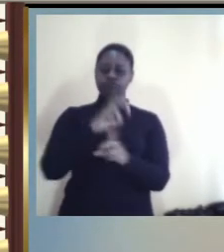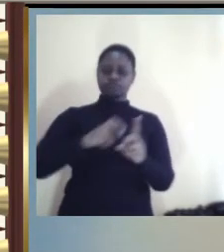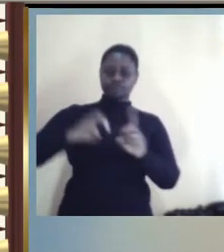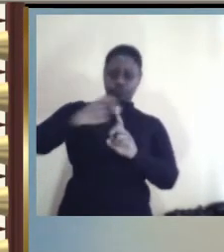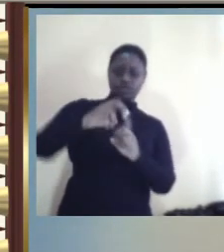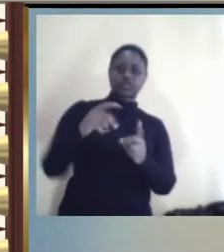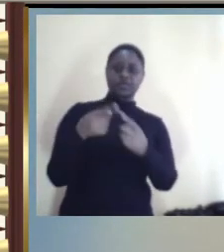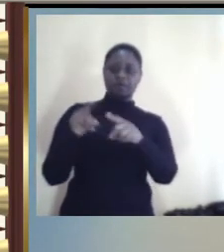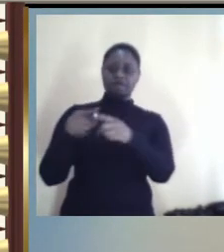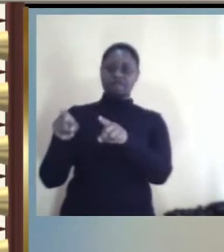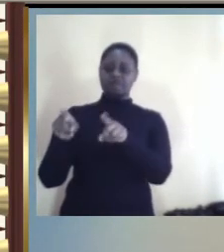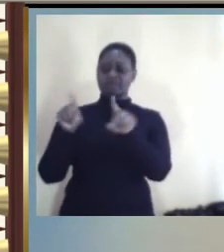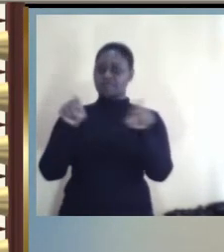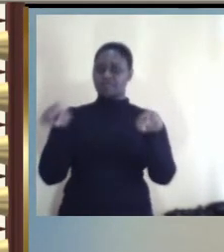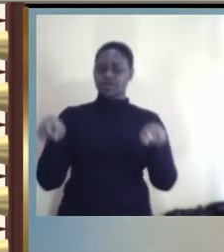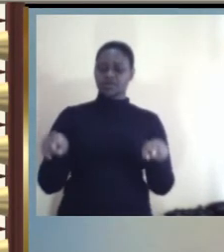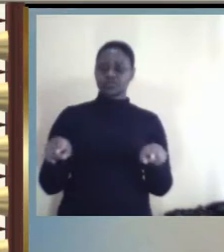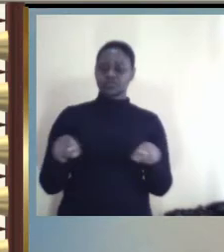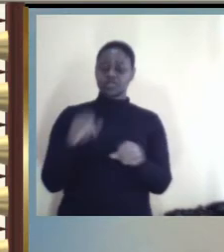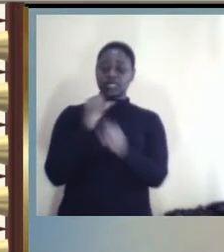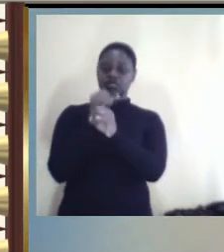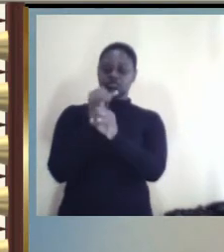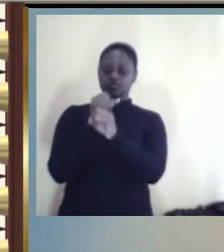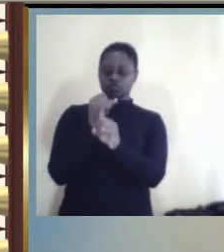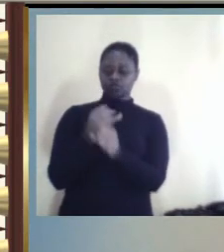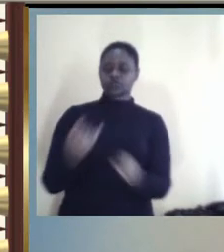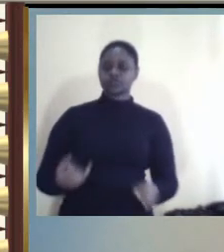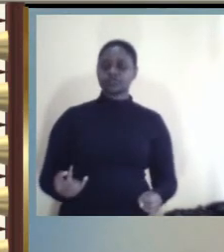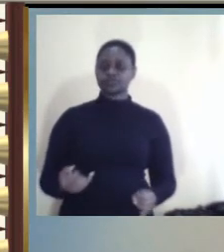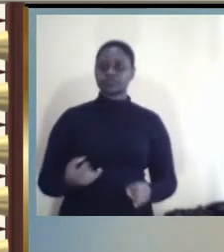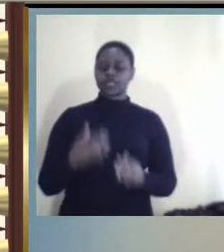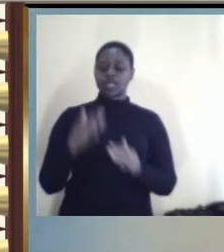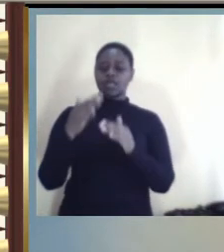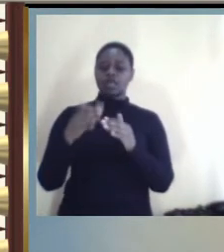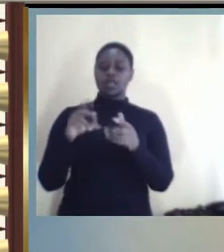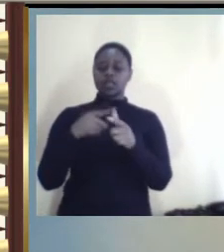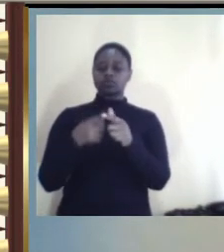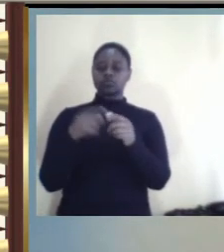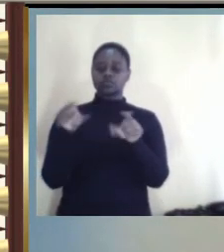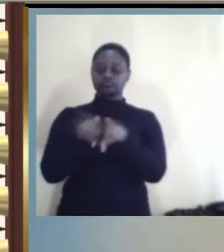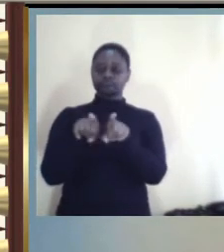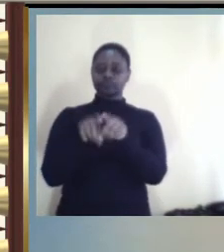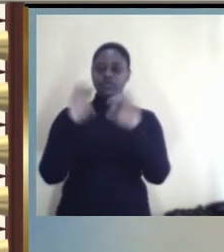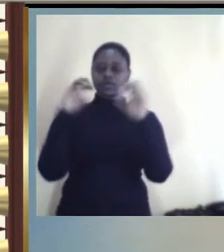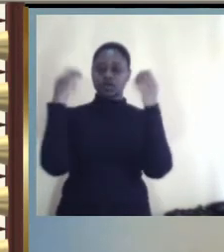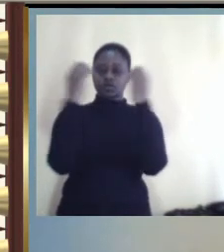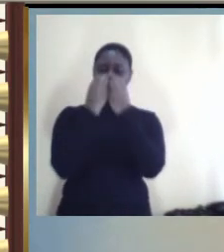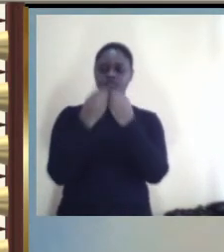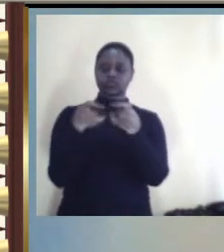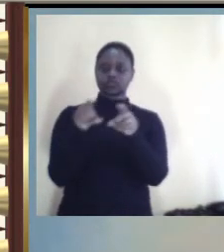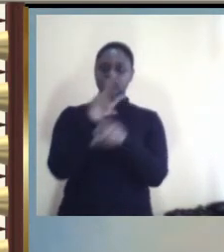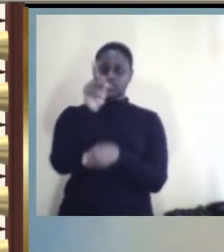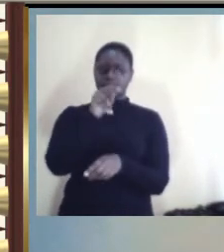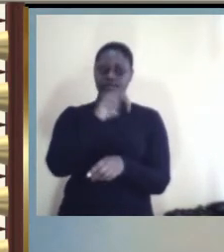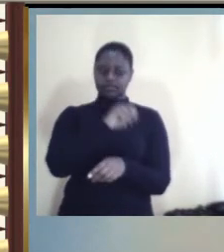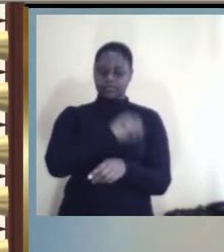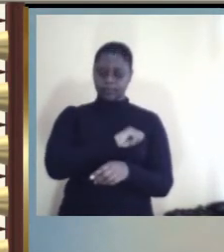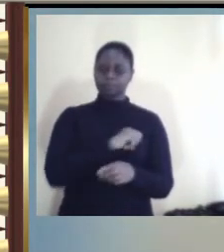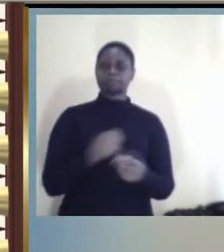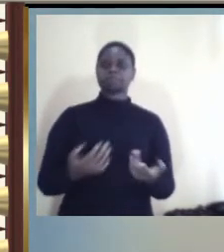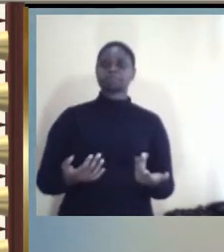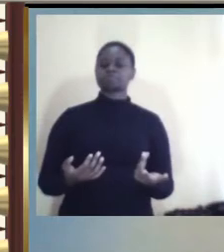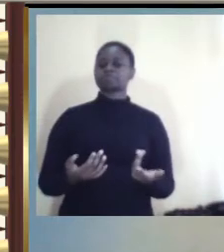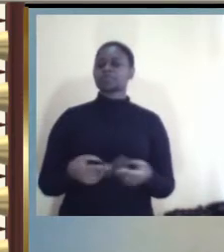to various institutions and organizations in KwaZulu-Natal. We